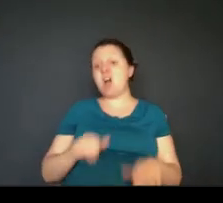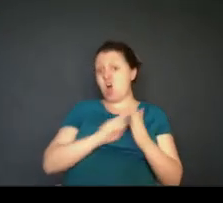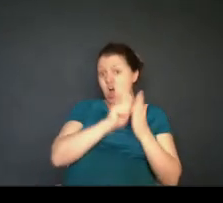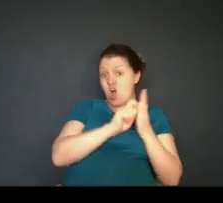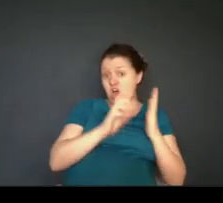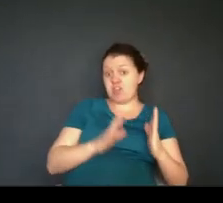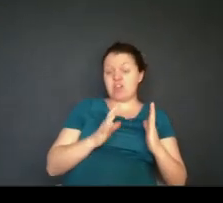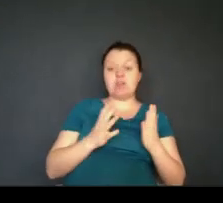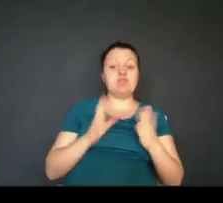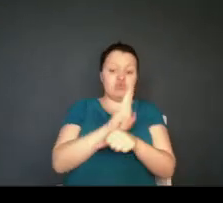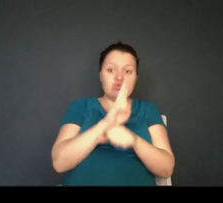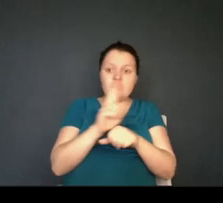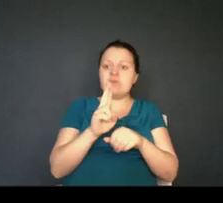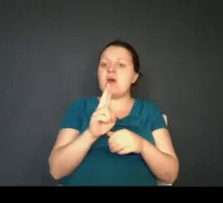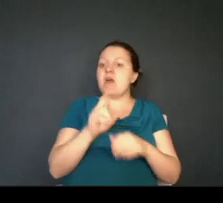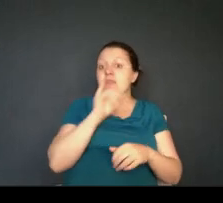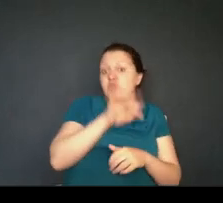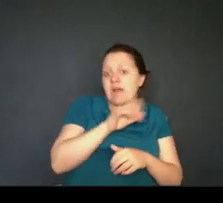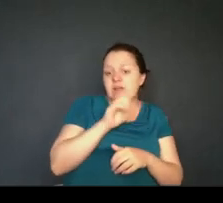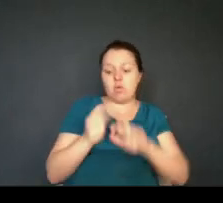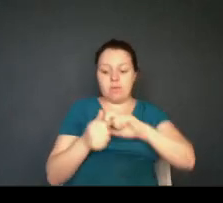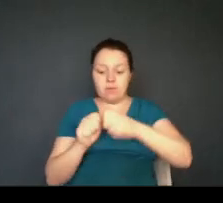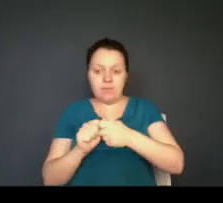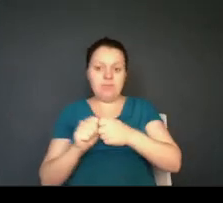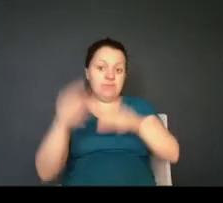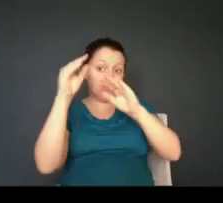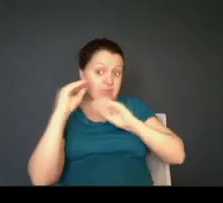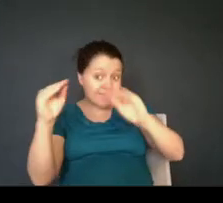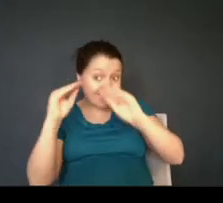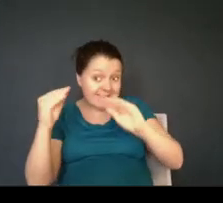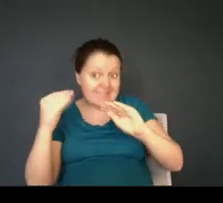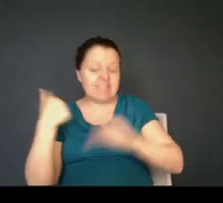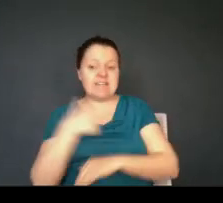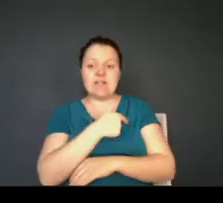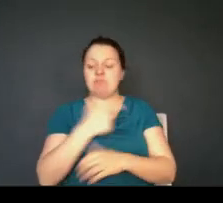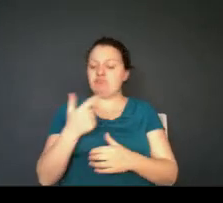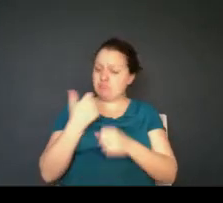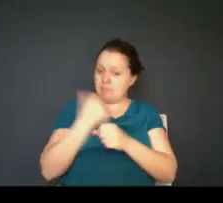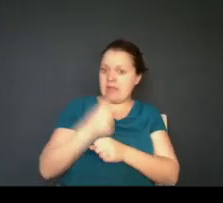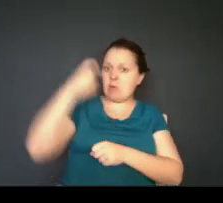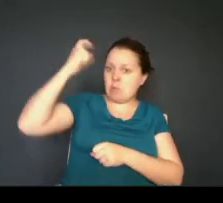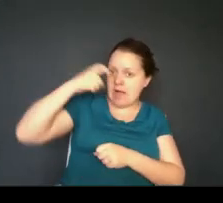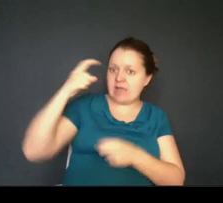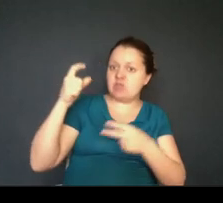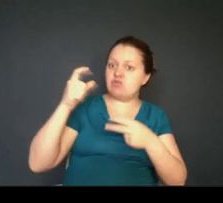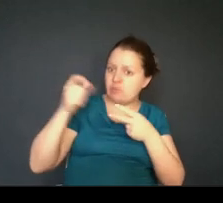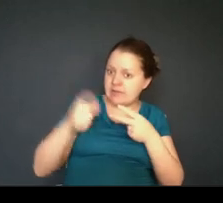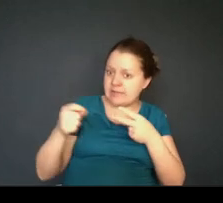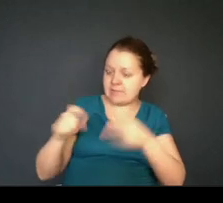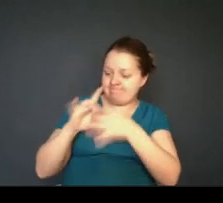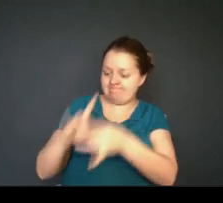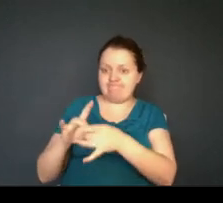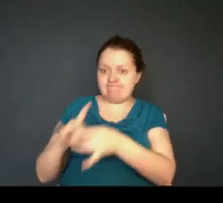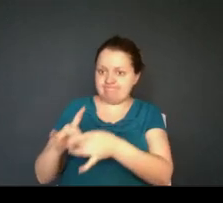us that it's important to make wise choices about relationships. The dragons can teach us